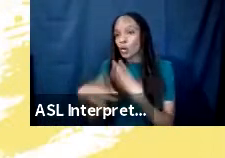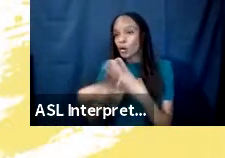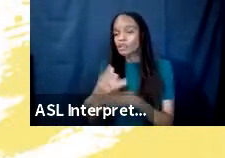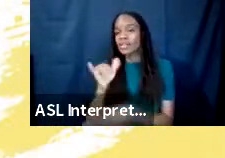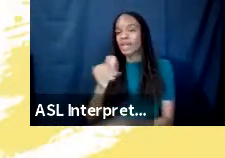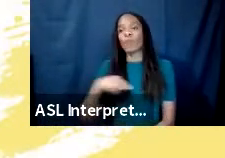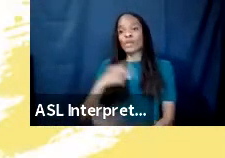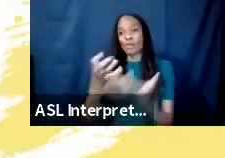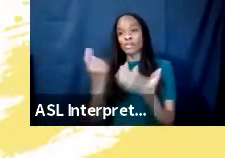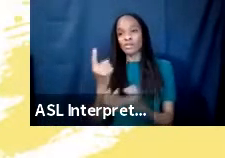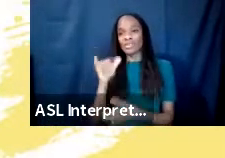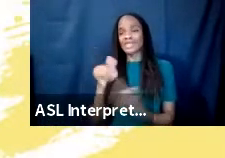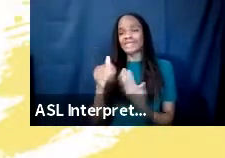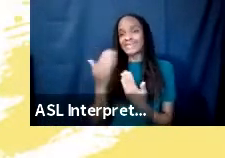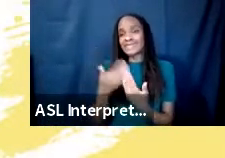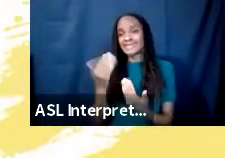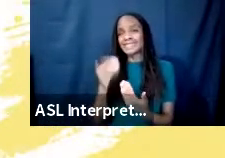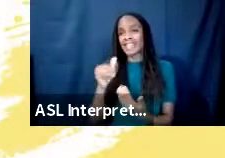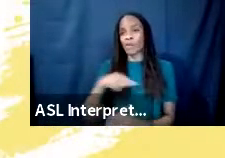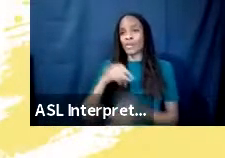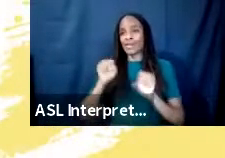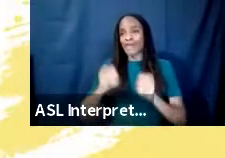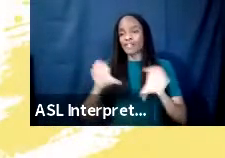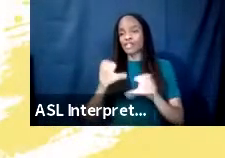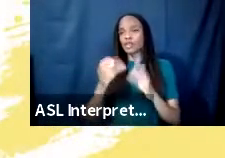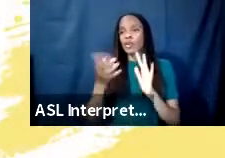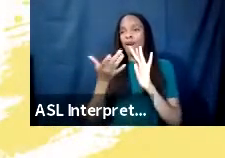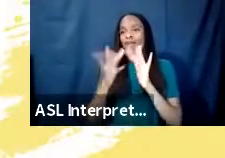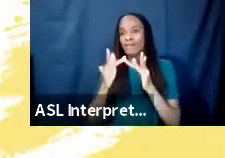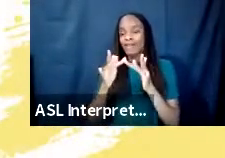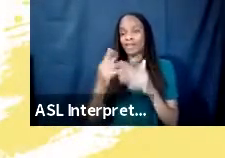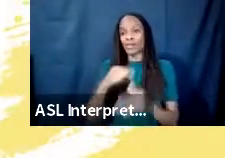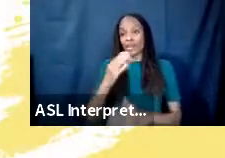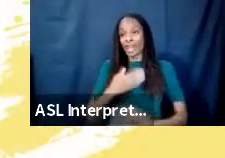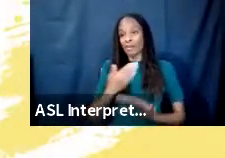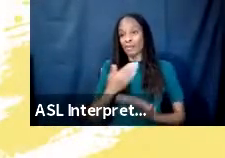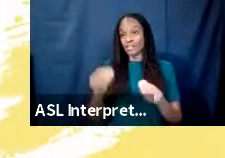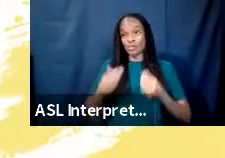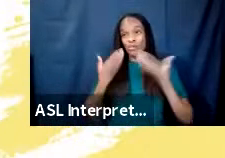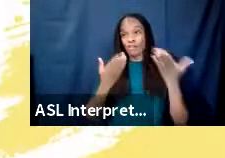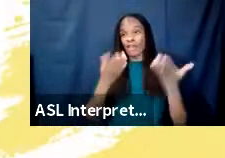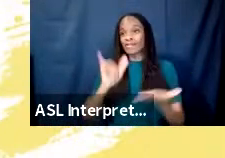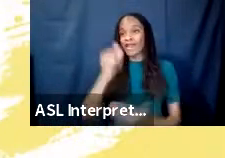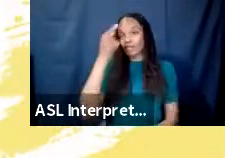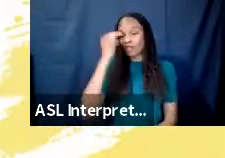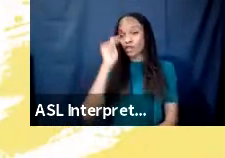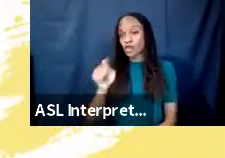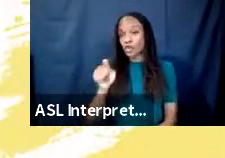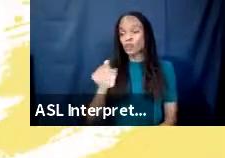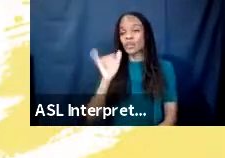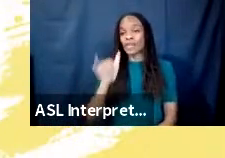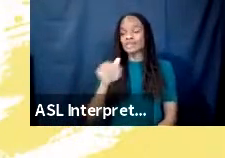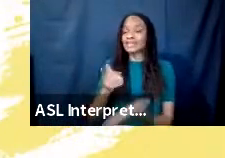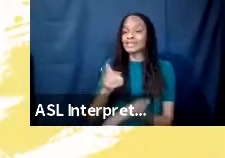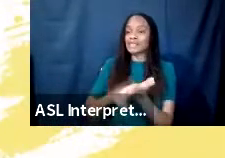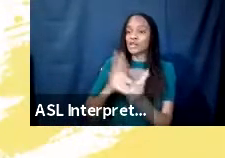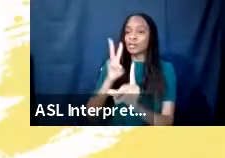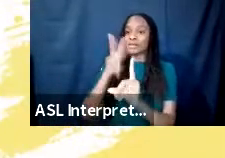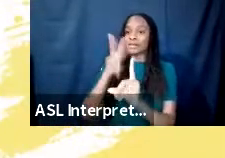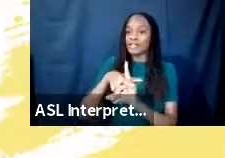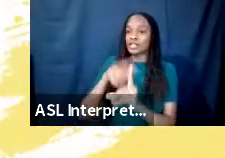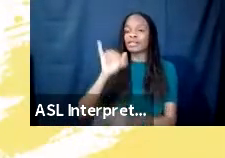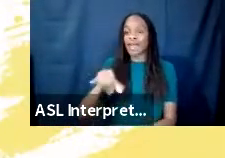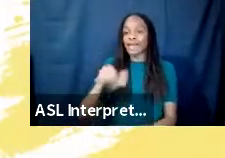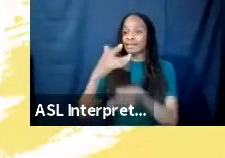we want something easy, something we can do online, and we are happy to provide that for you. It is the signatory application that